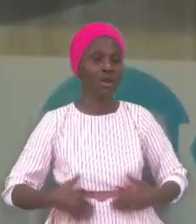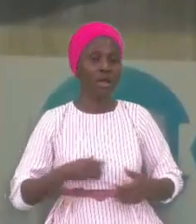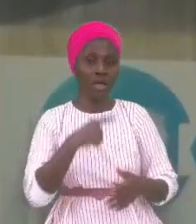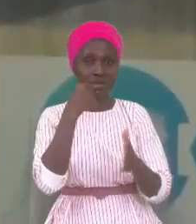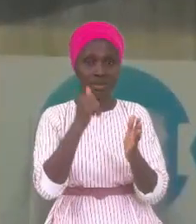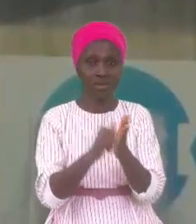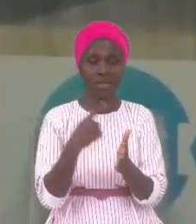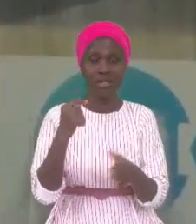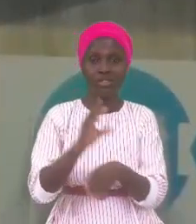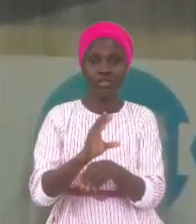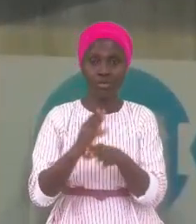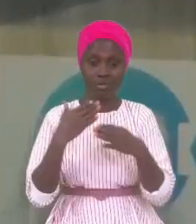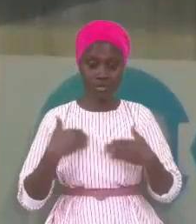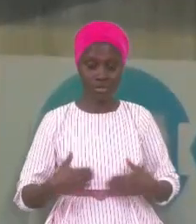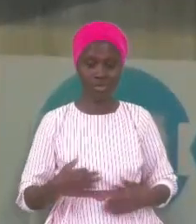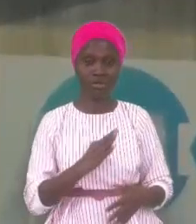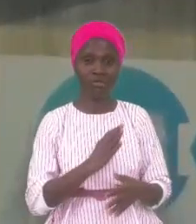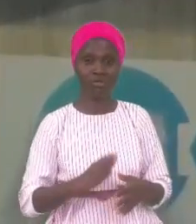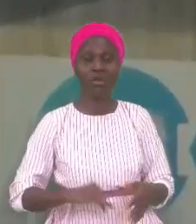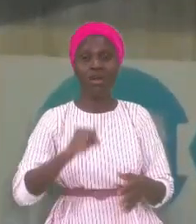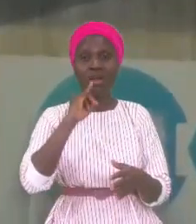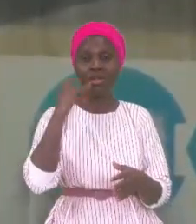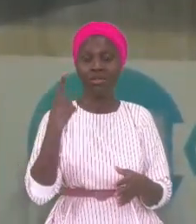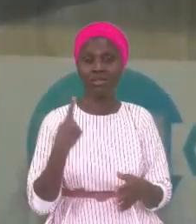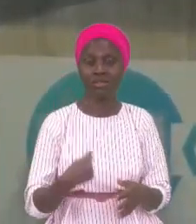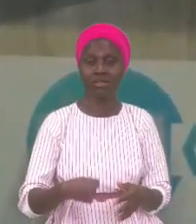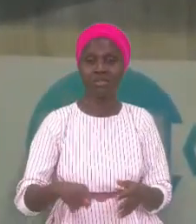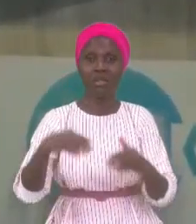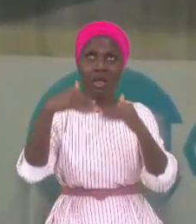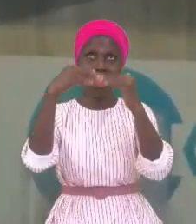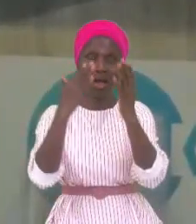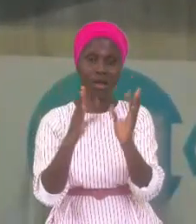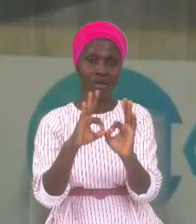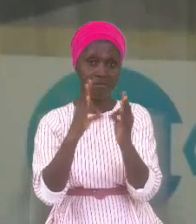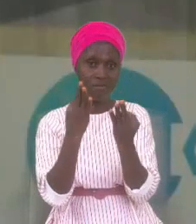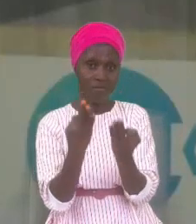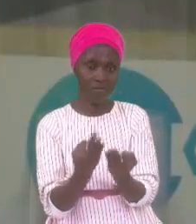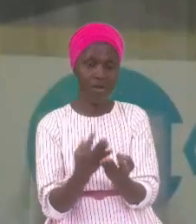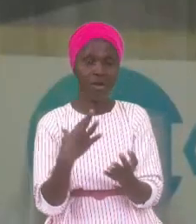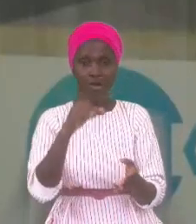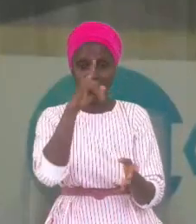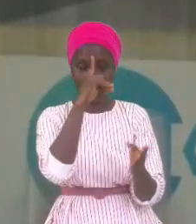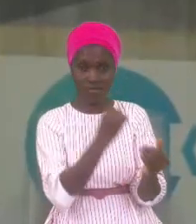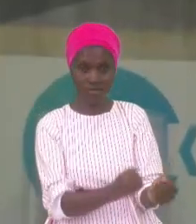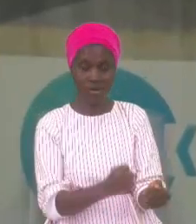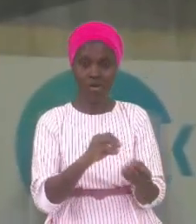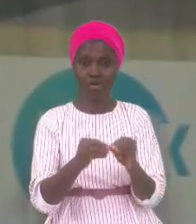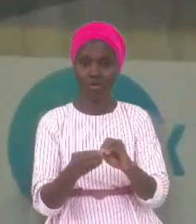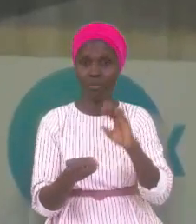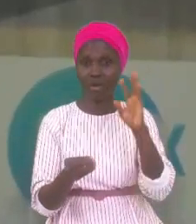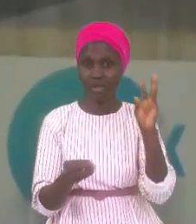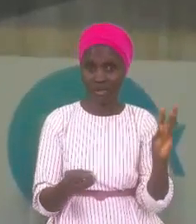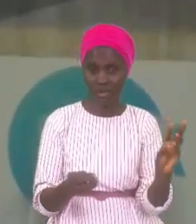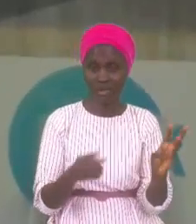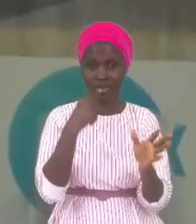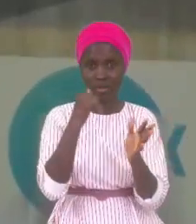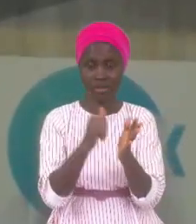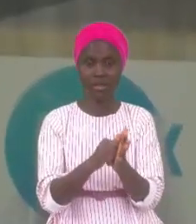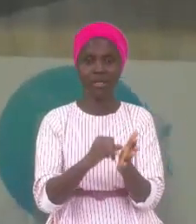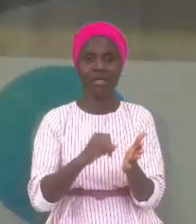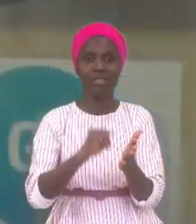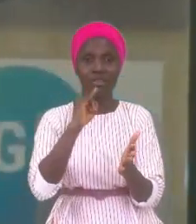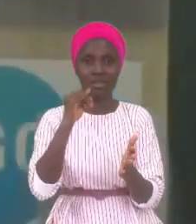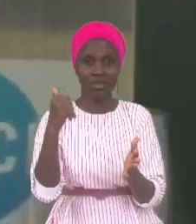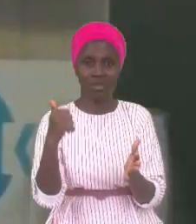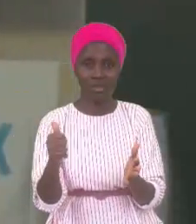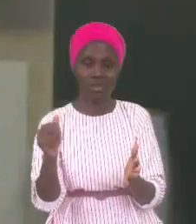the body of Christ, is the household of faith. Number six is a holy nation. We're coming